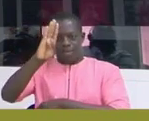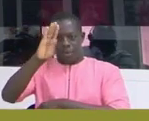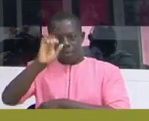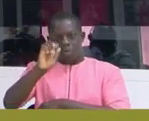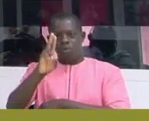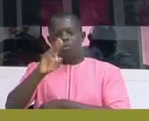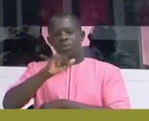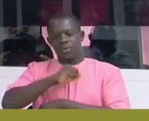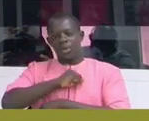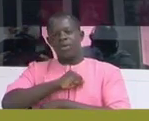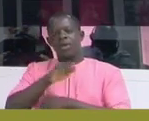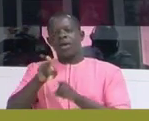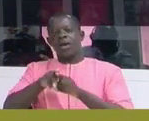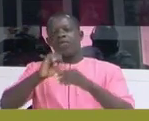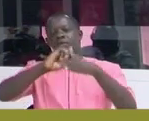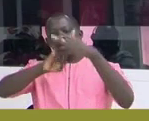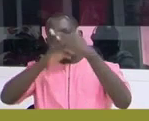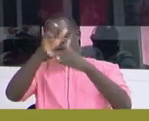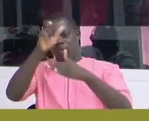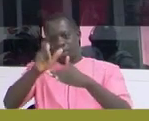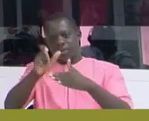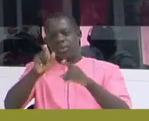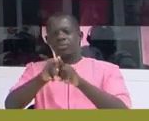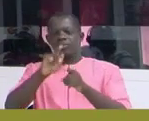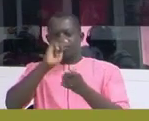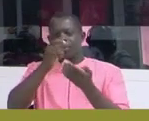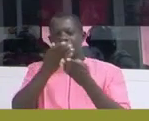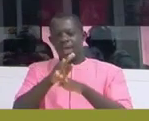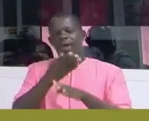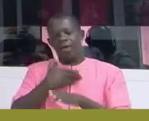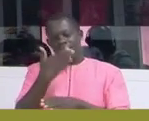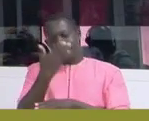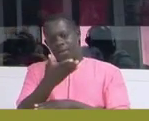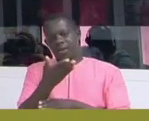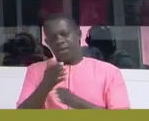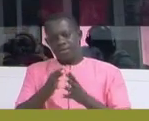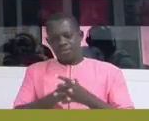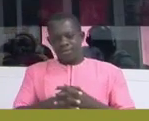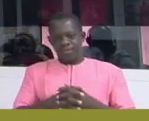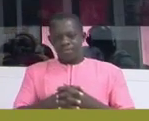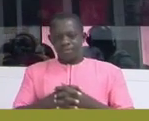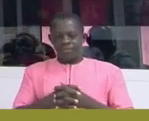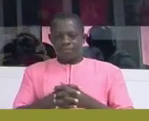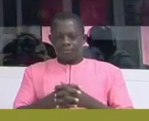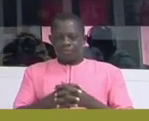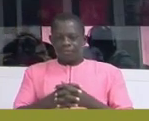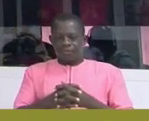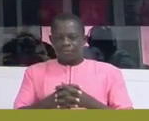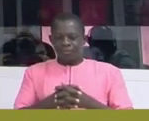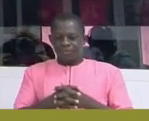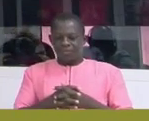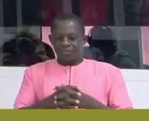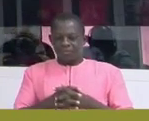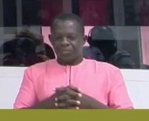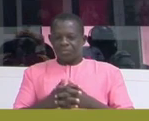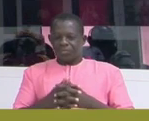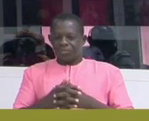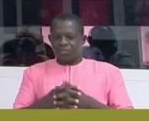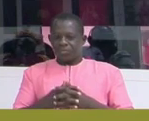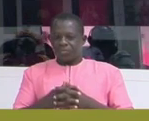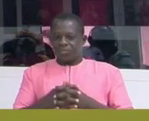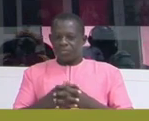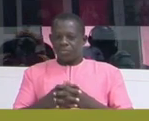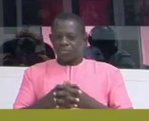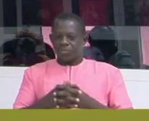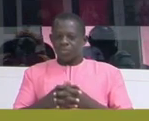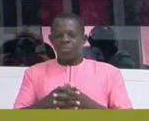Kitty. Sambu also had a a gen called Becky. Sambu is now diseased. He's now